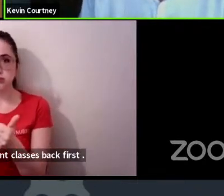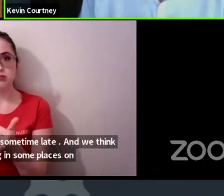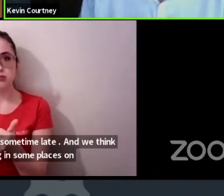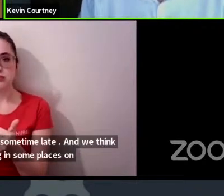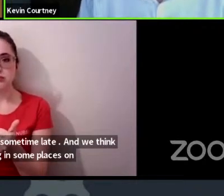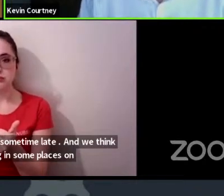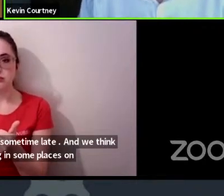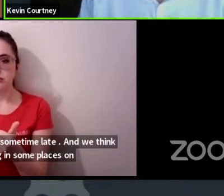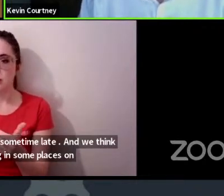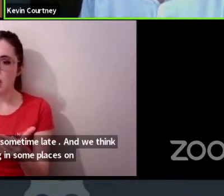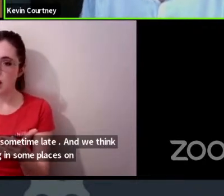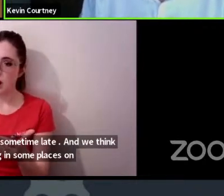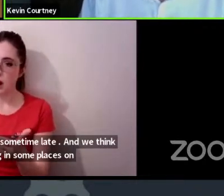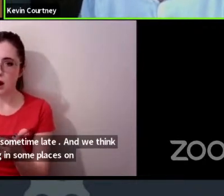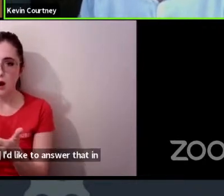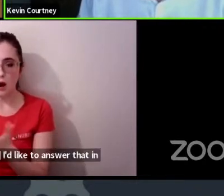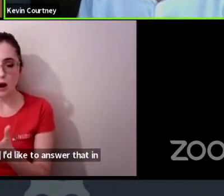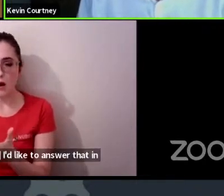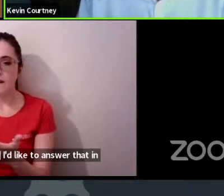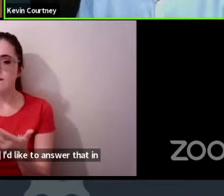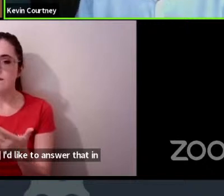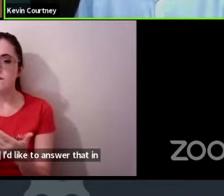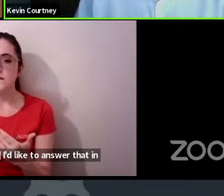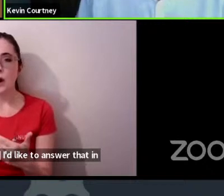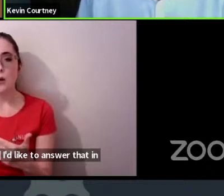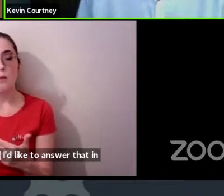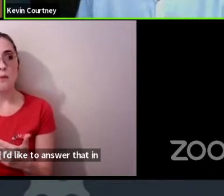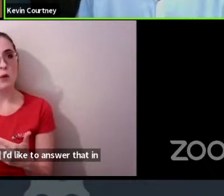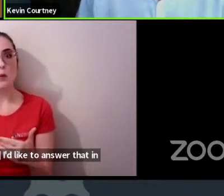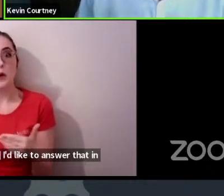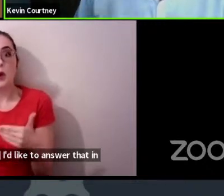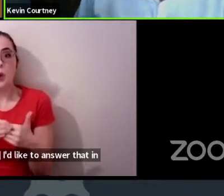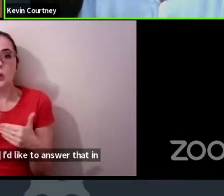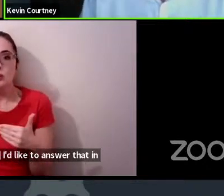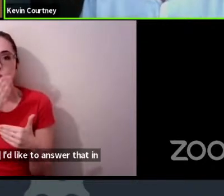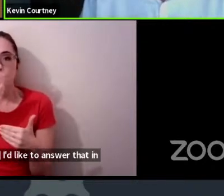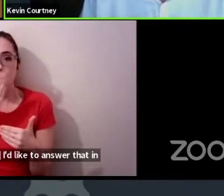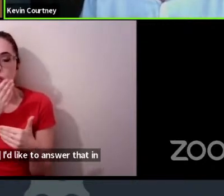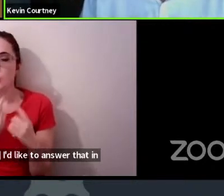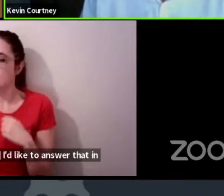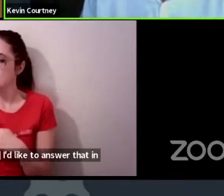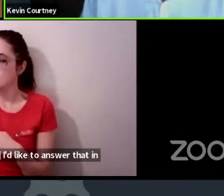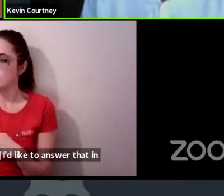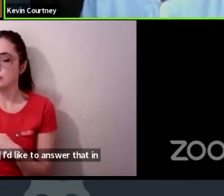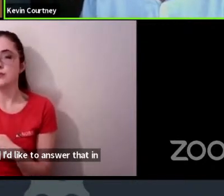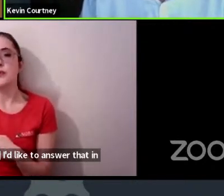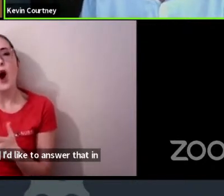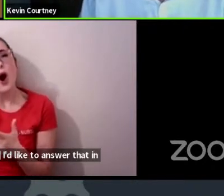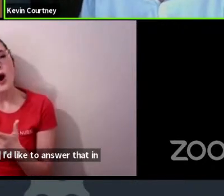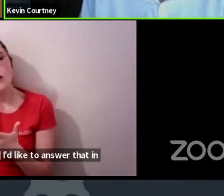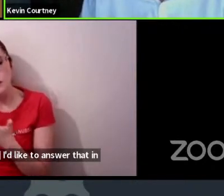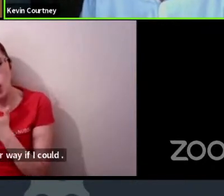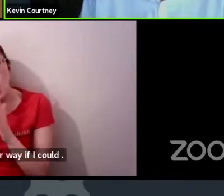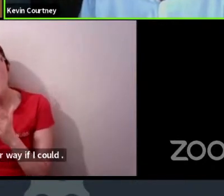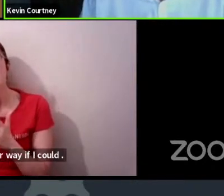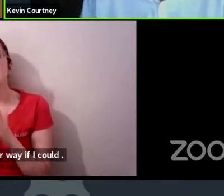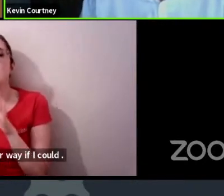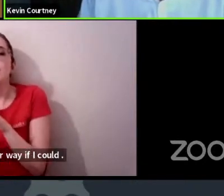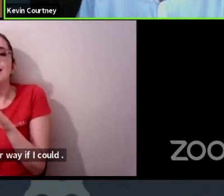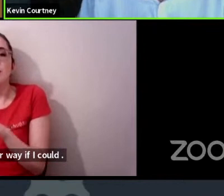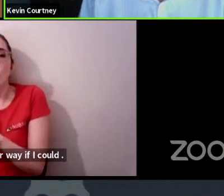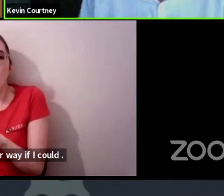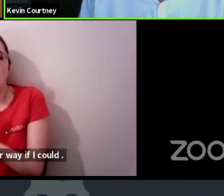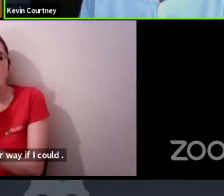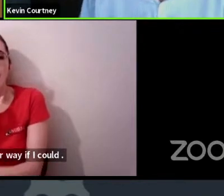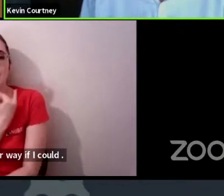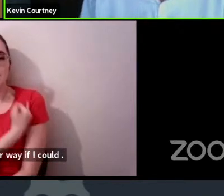things during this pandemic. From the time we closed for schools to close to all except key worker and vulnerable in March,